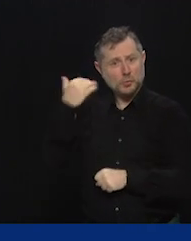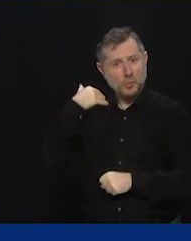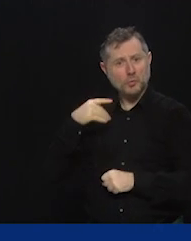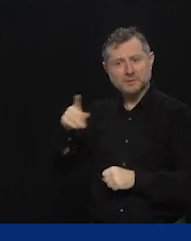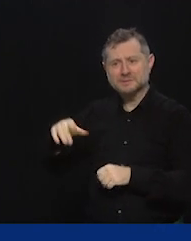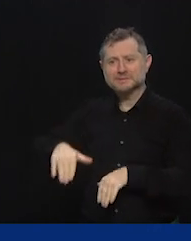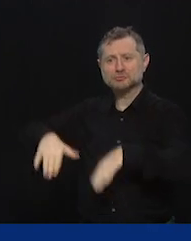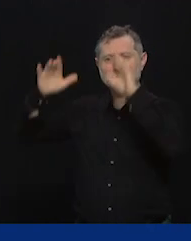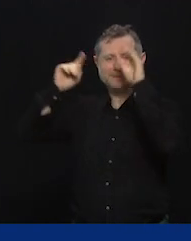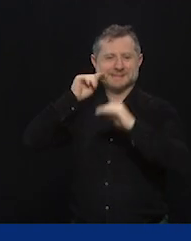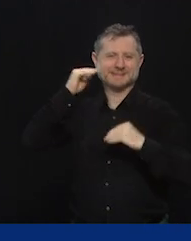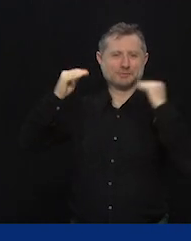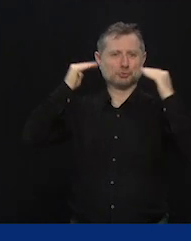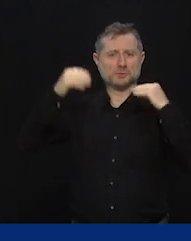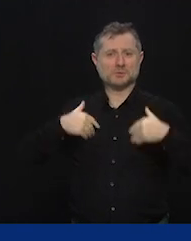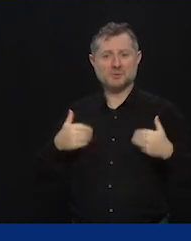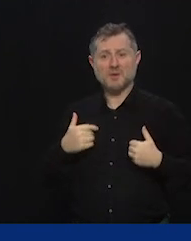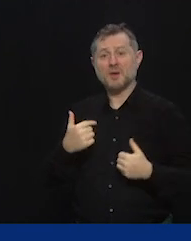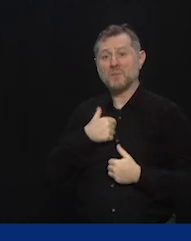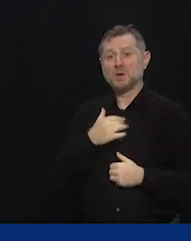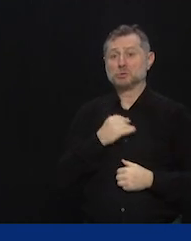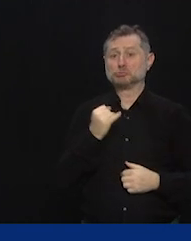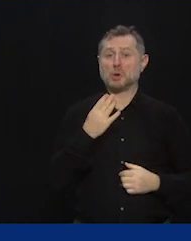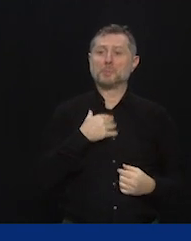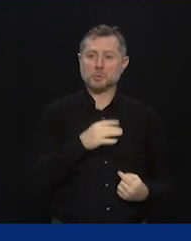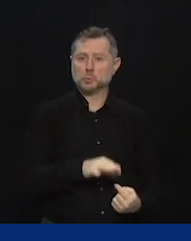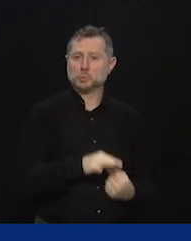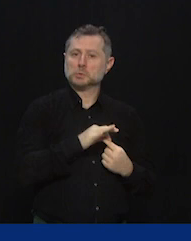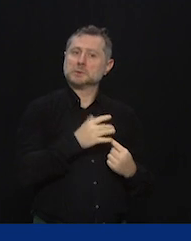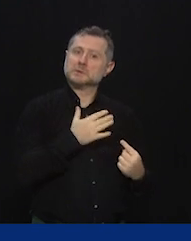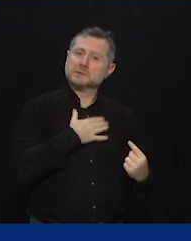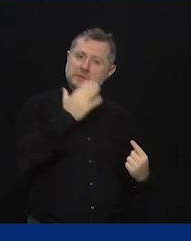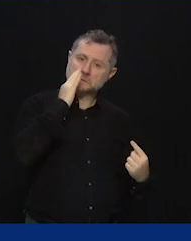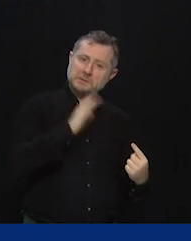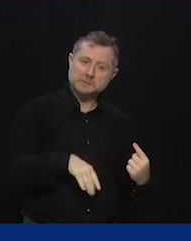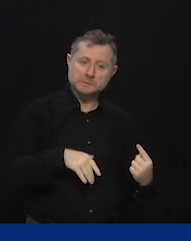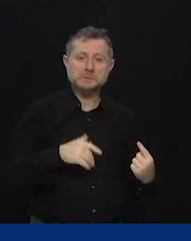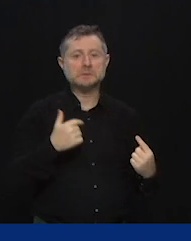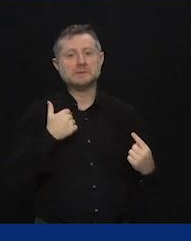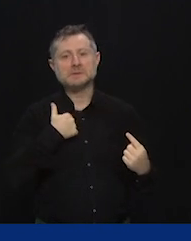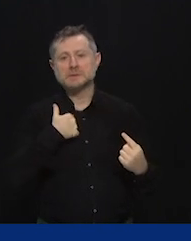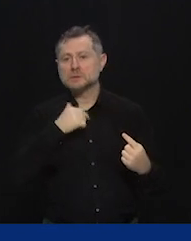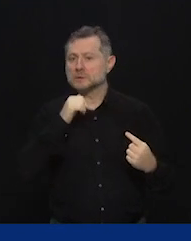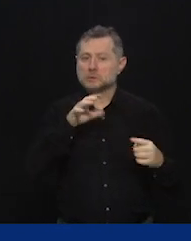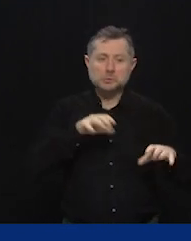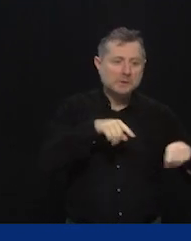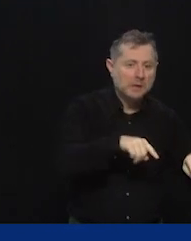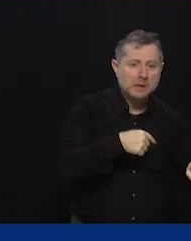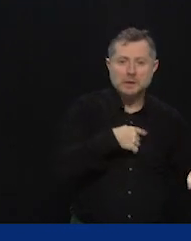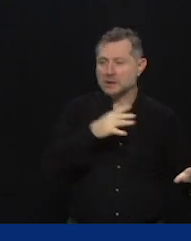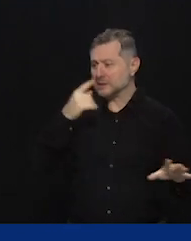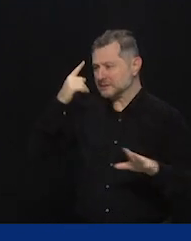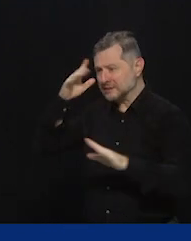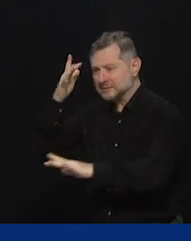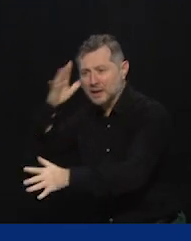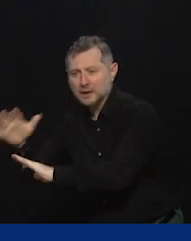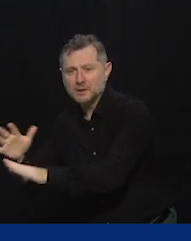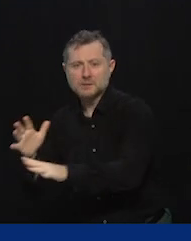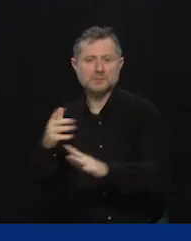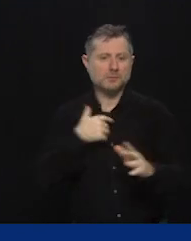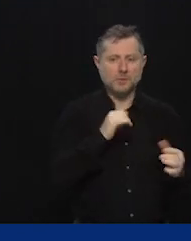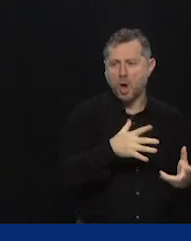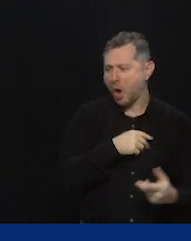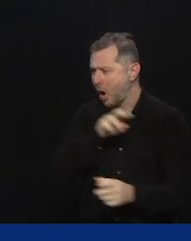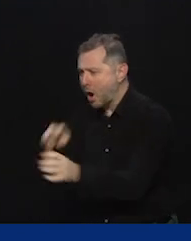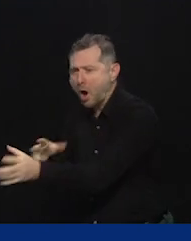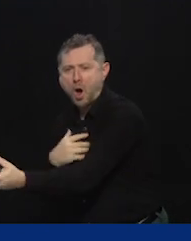I have a unique job, but if it wasn't for this, I would want to be there if she got sick. Because who else is going to take care of my sister?